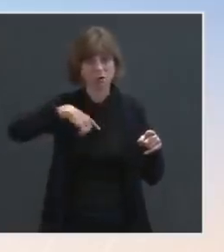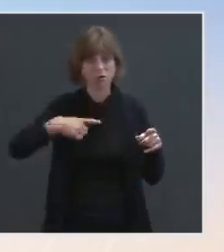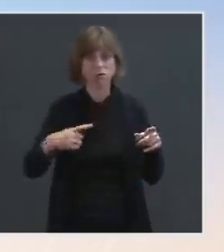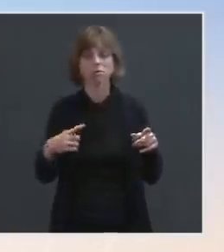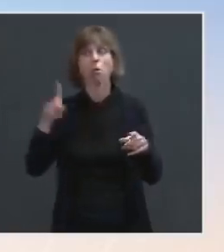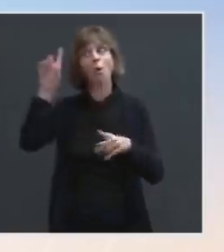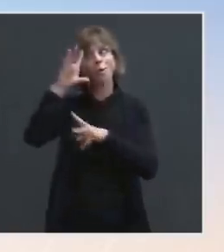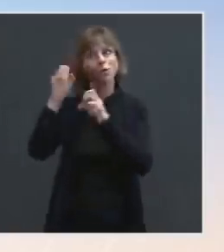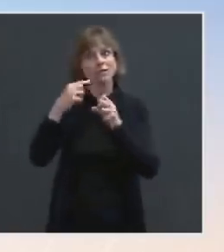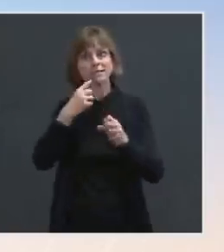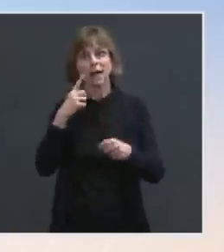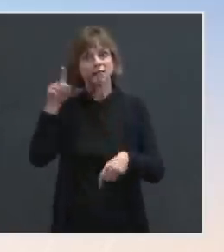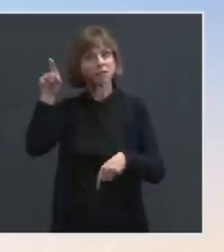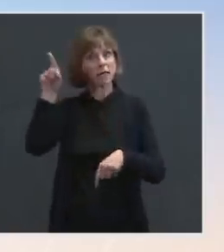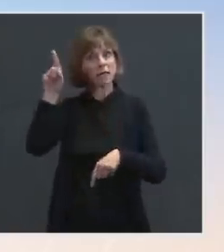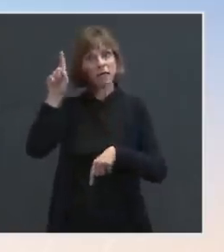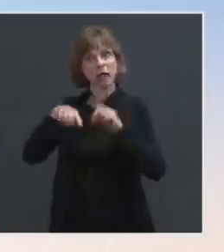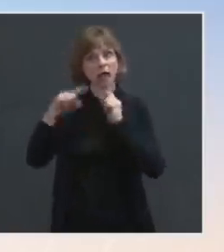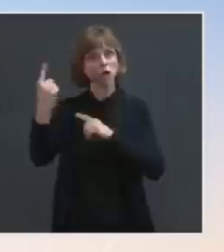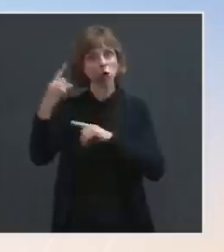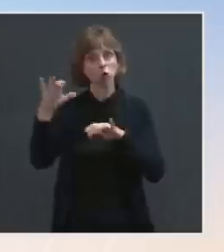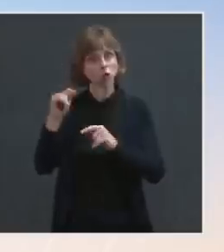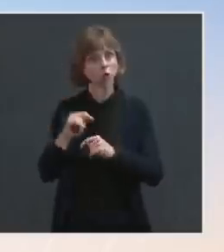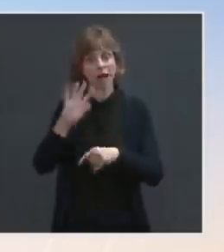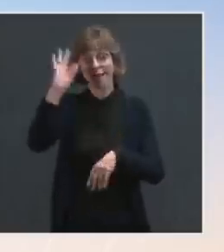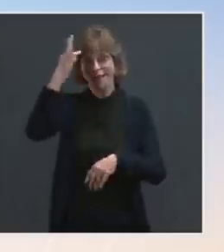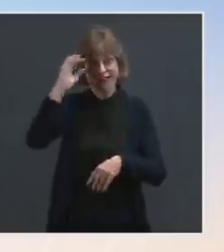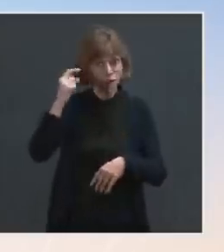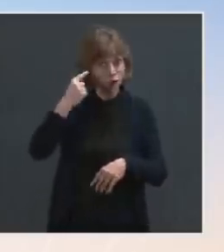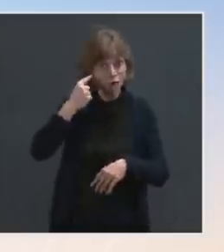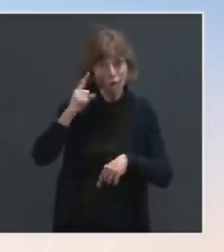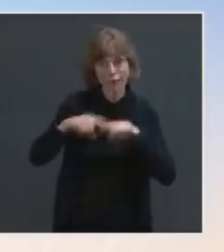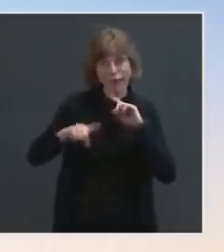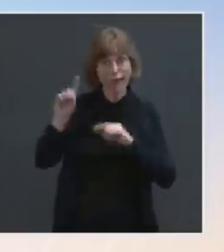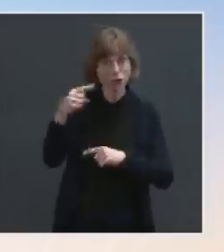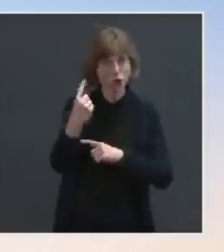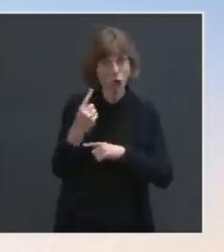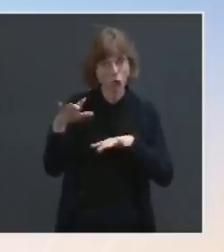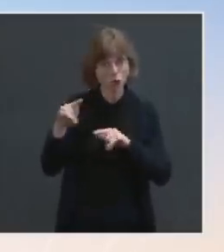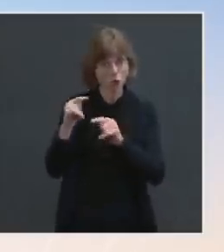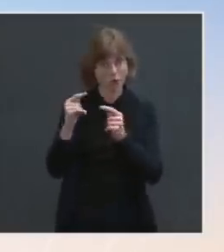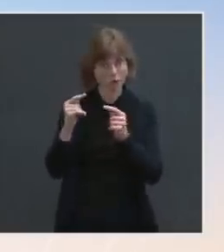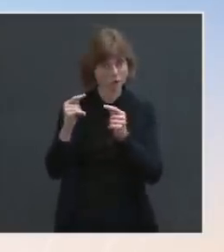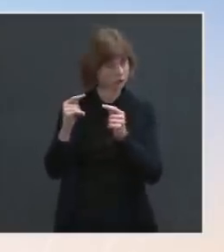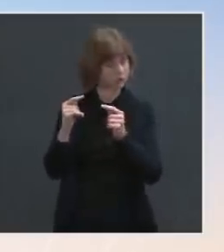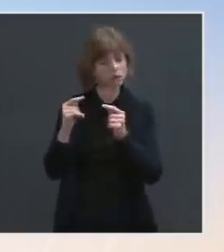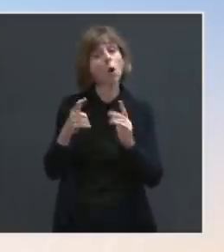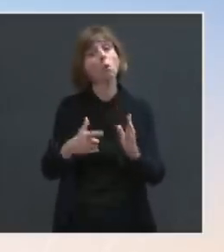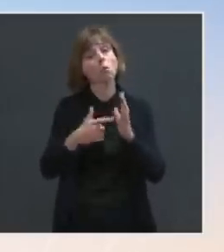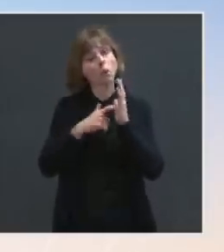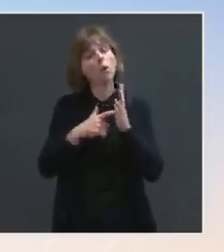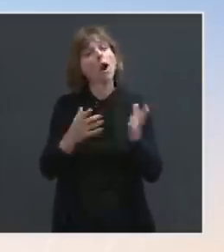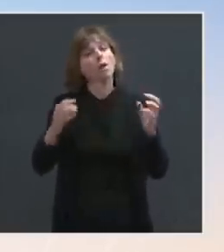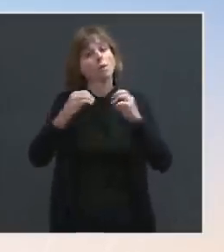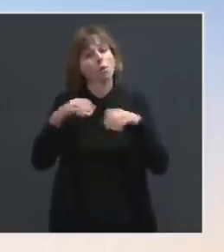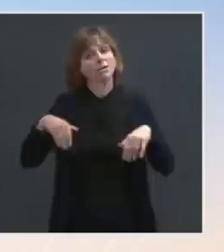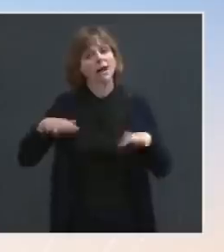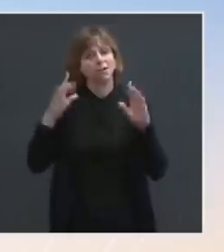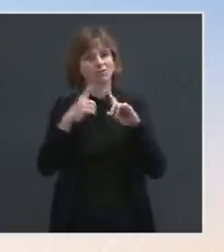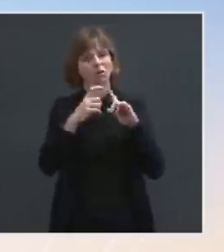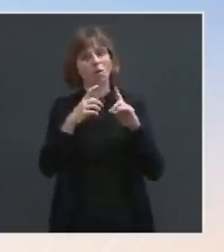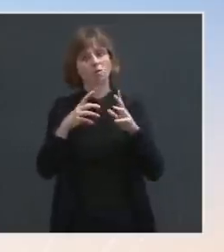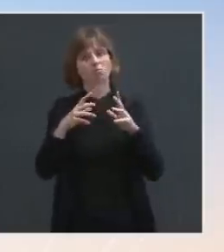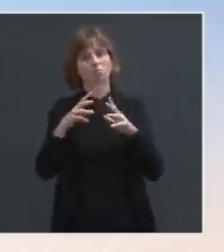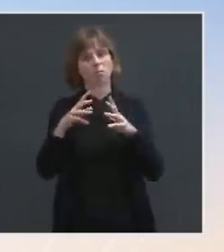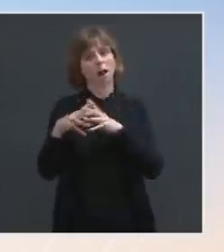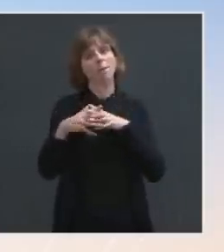is he can't do this alone. The federal government cannot do this alone. This is going to require additional sacrifice from the American people.